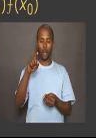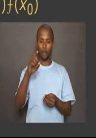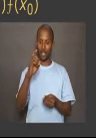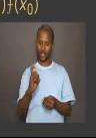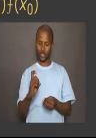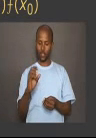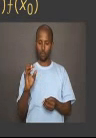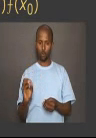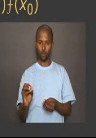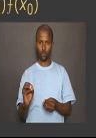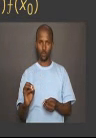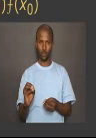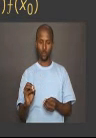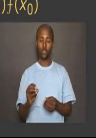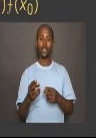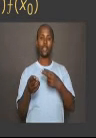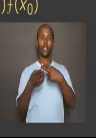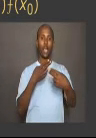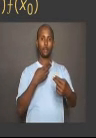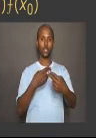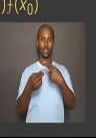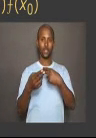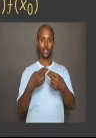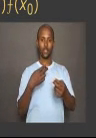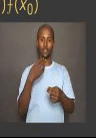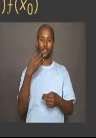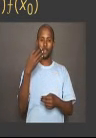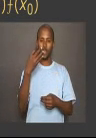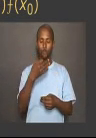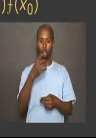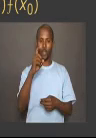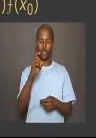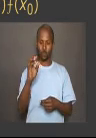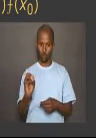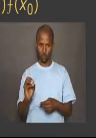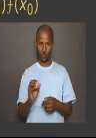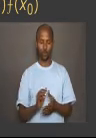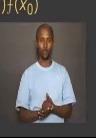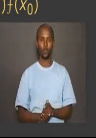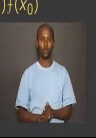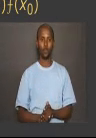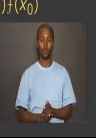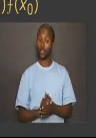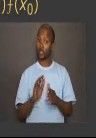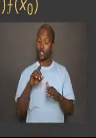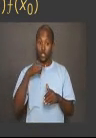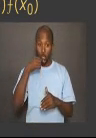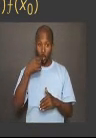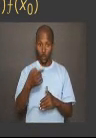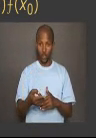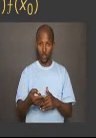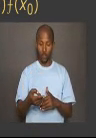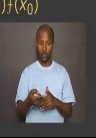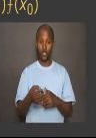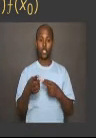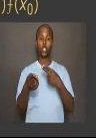of x naught times f of x naught. This is called